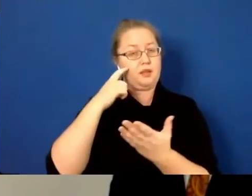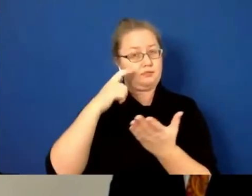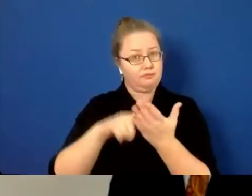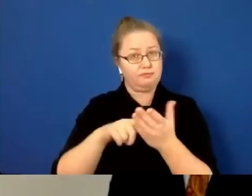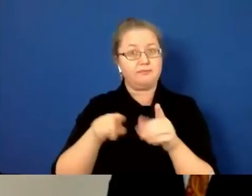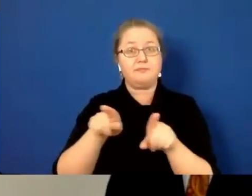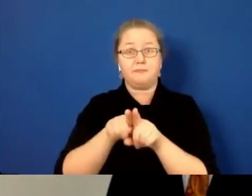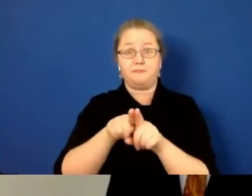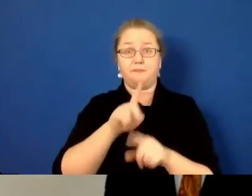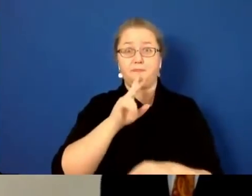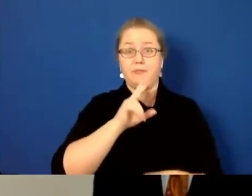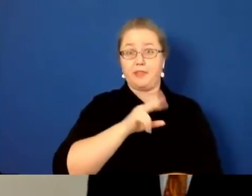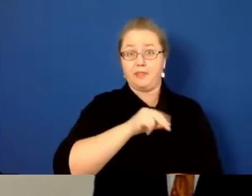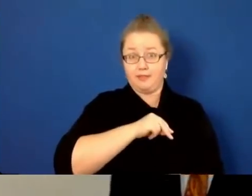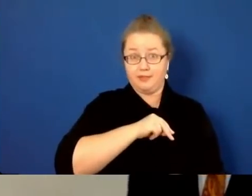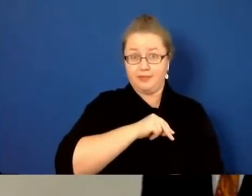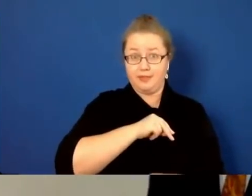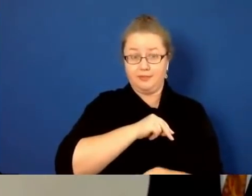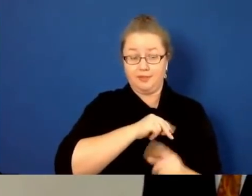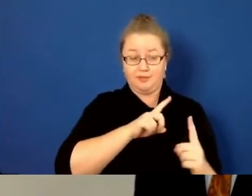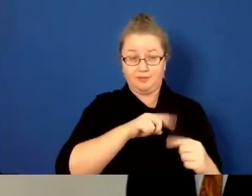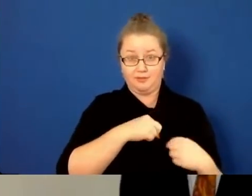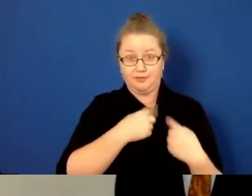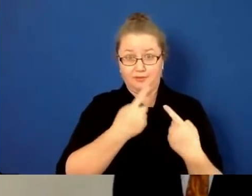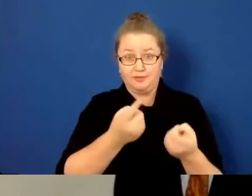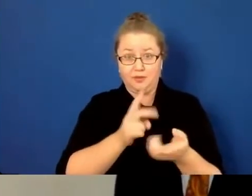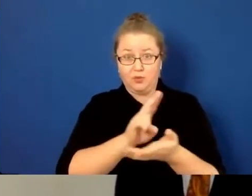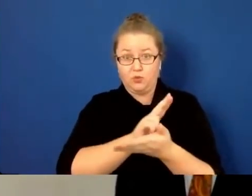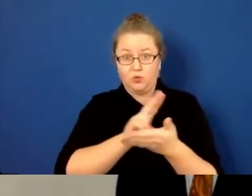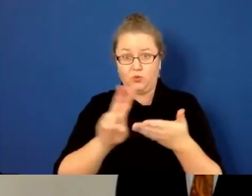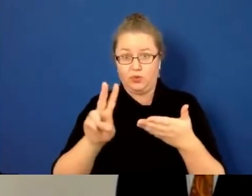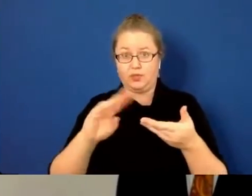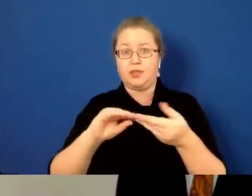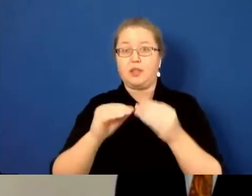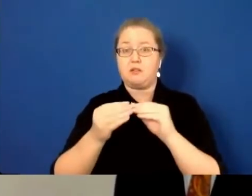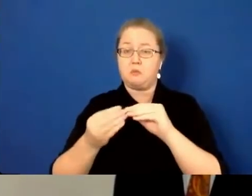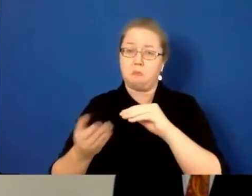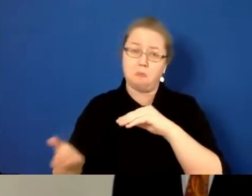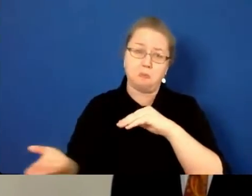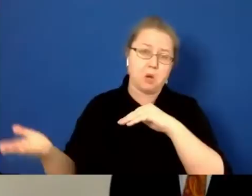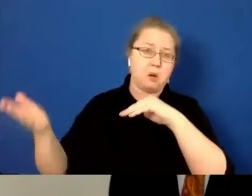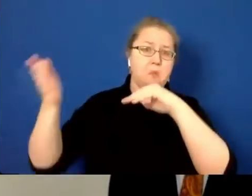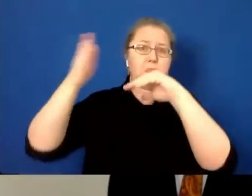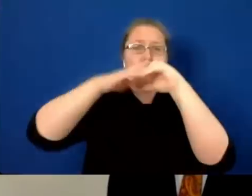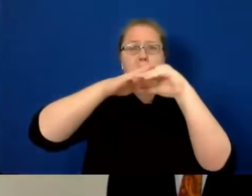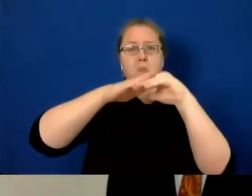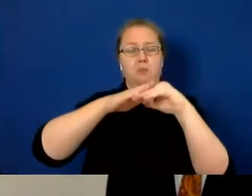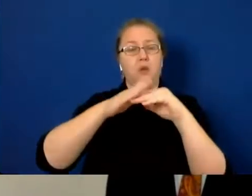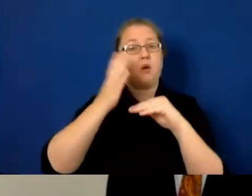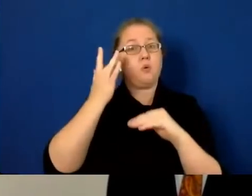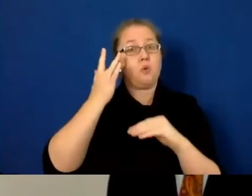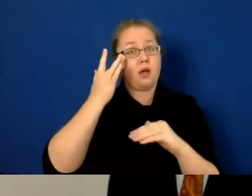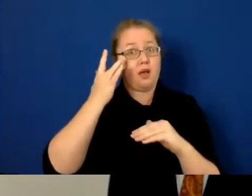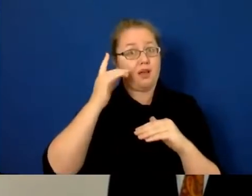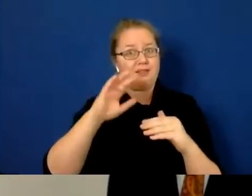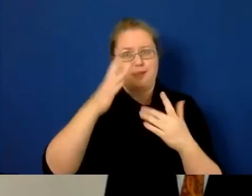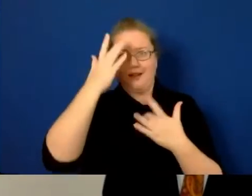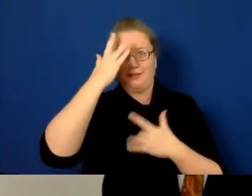and nightclubs. So we issued an order to reduce those settings. We had the same idea when it